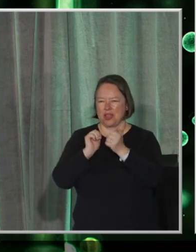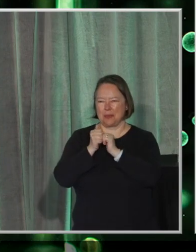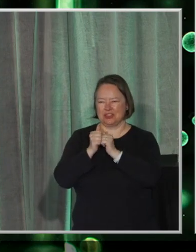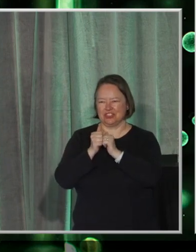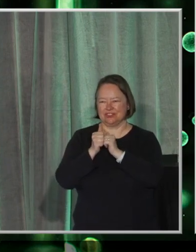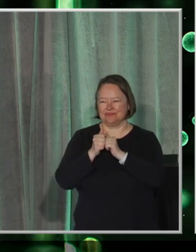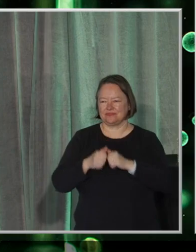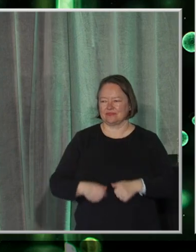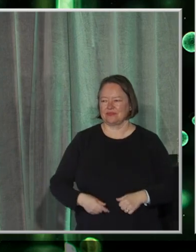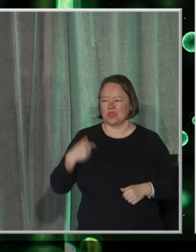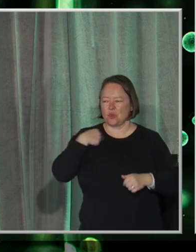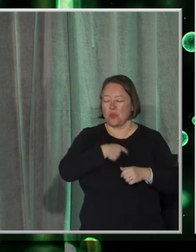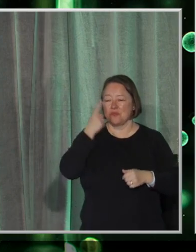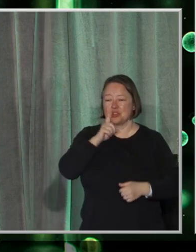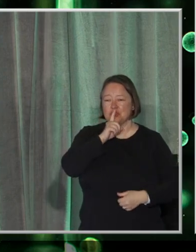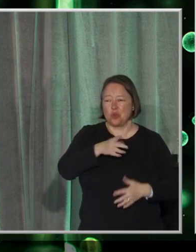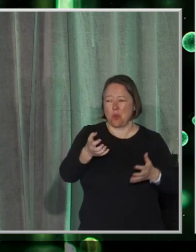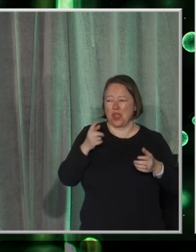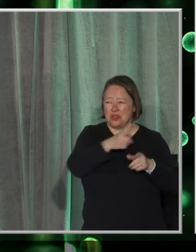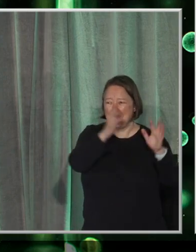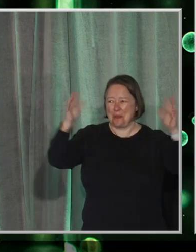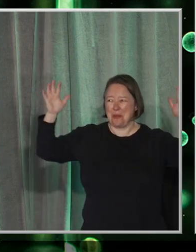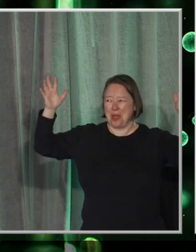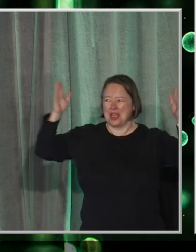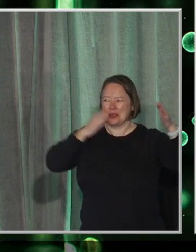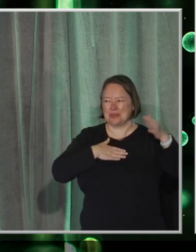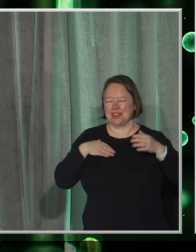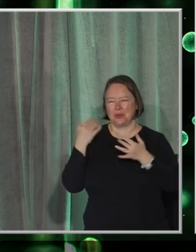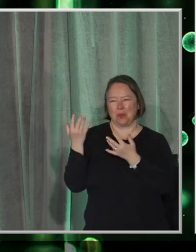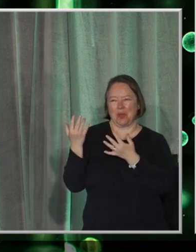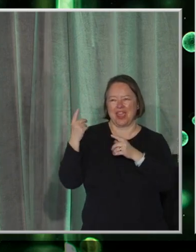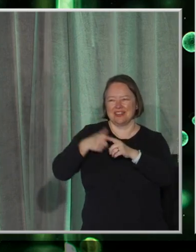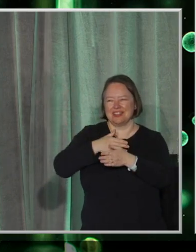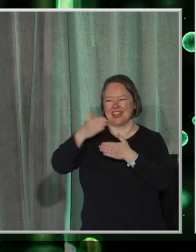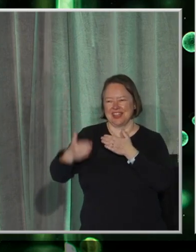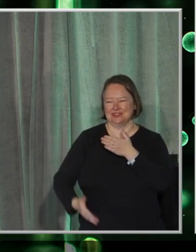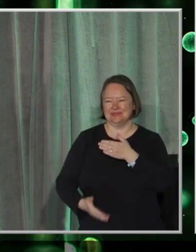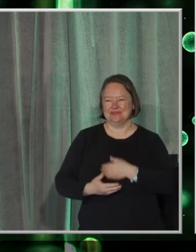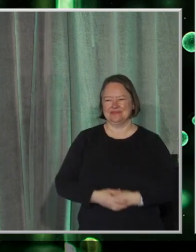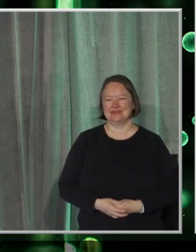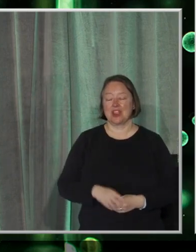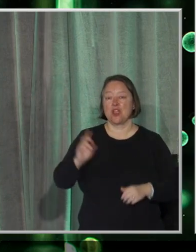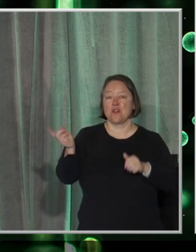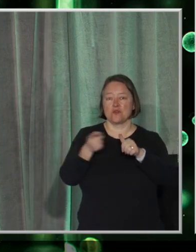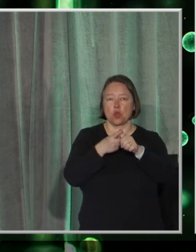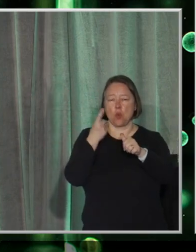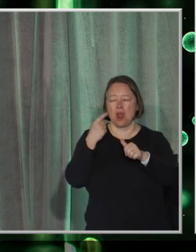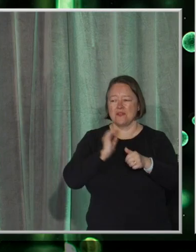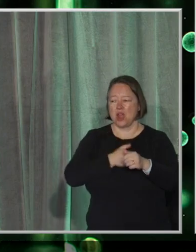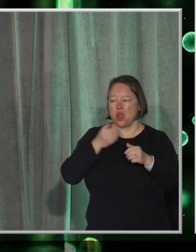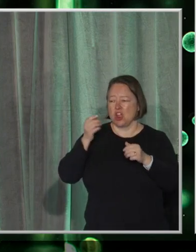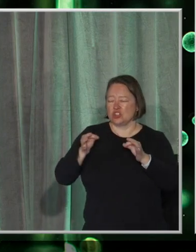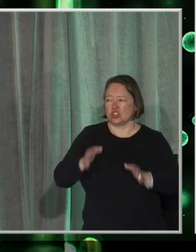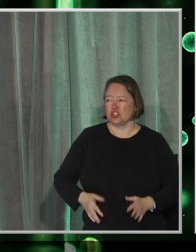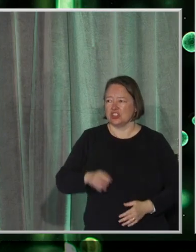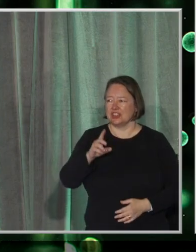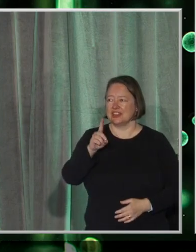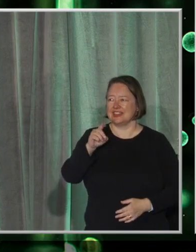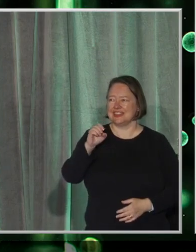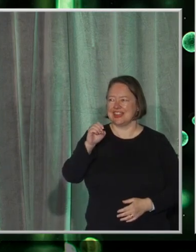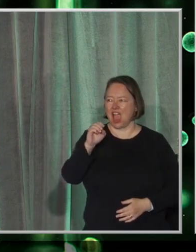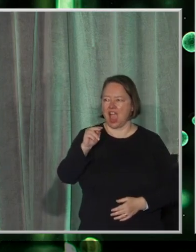competition. While we certainly want your applause, please hold it until the end. First, one of our judges, Deanna